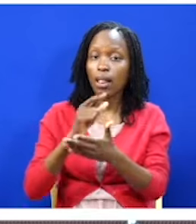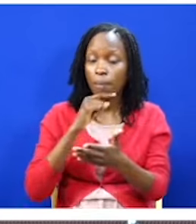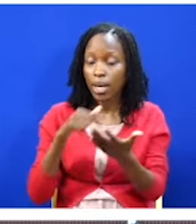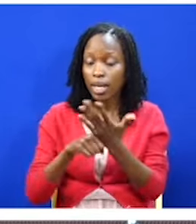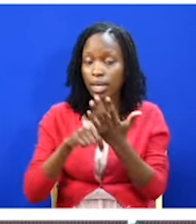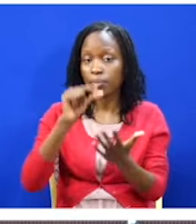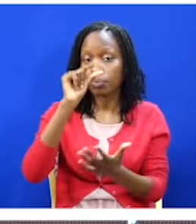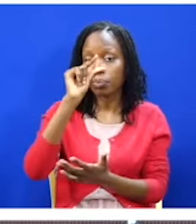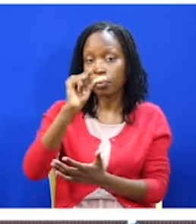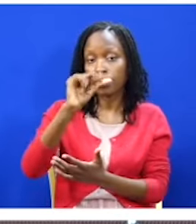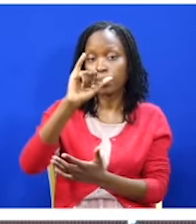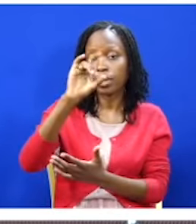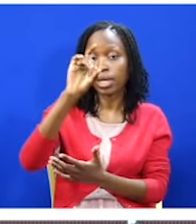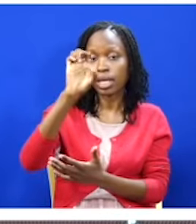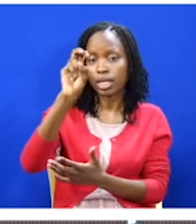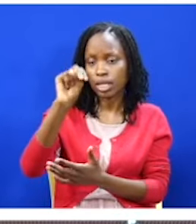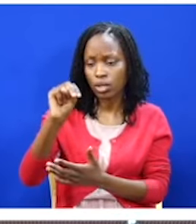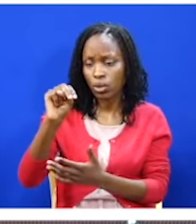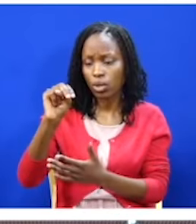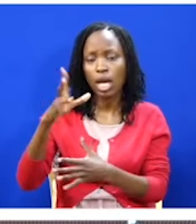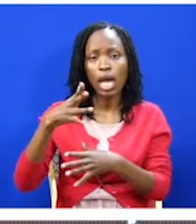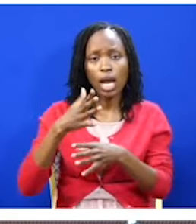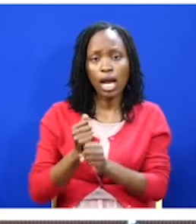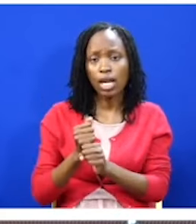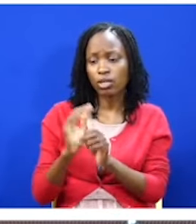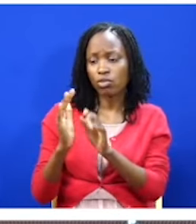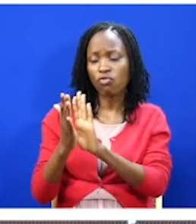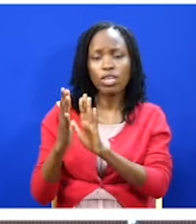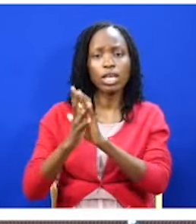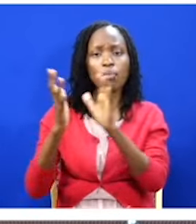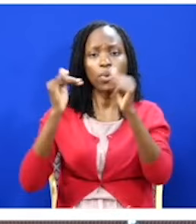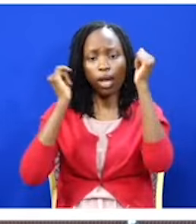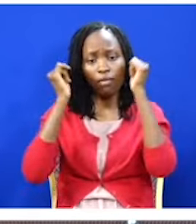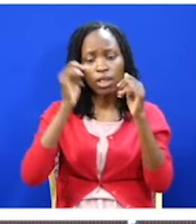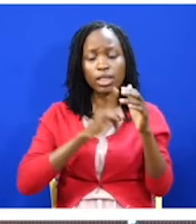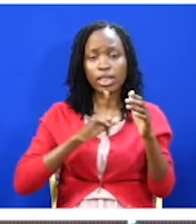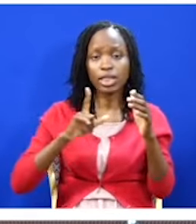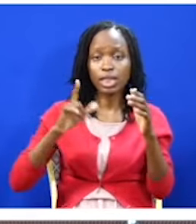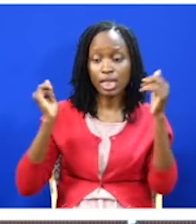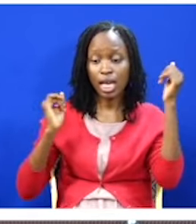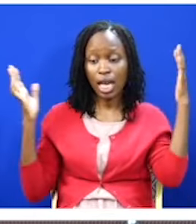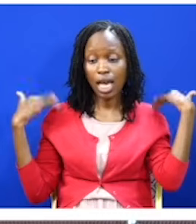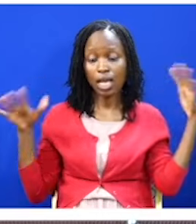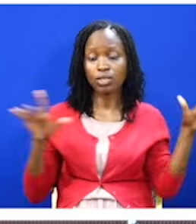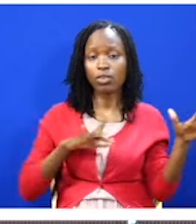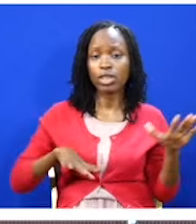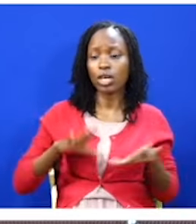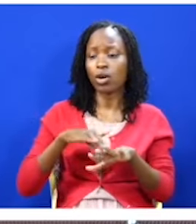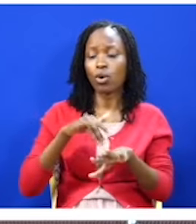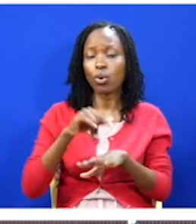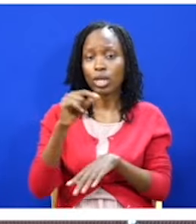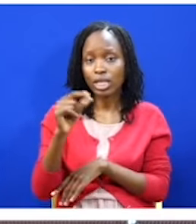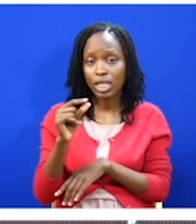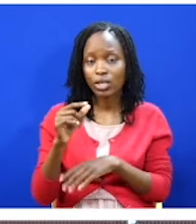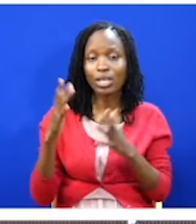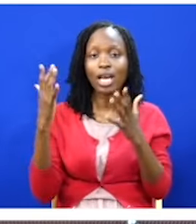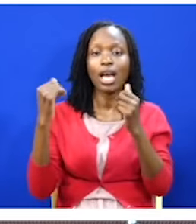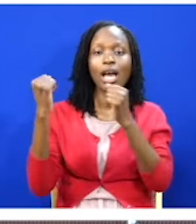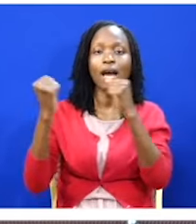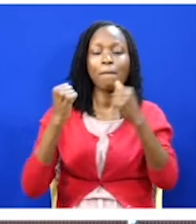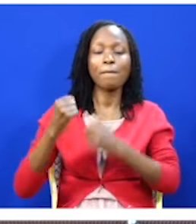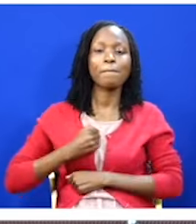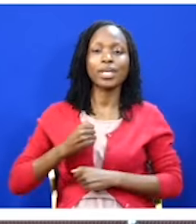the courage to face a huge army. The angel of the Lord called him a mighty warrior, even though he felt like he was the